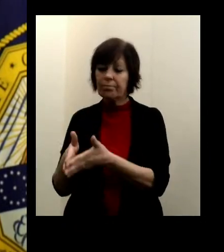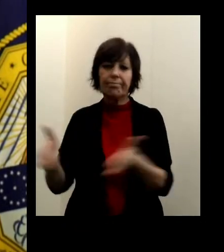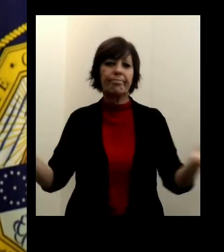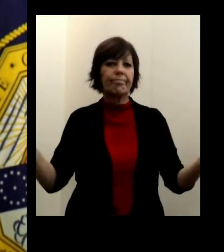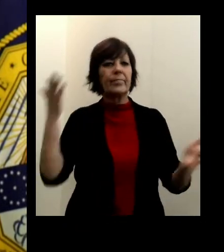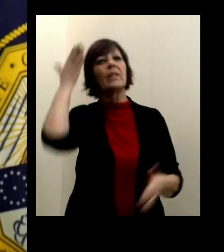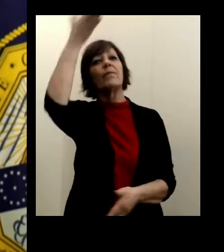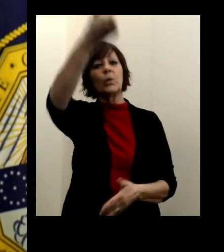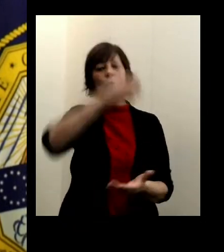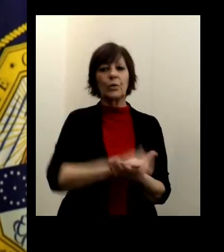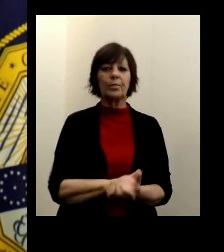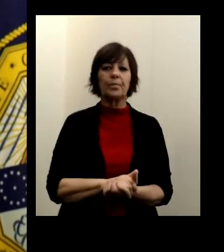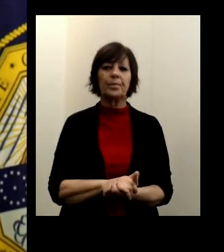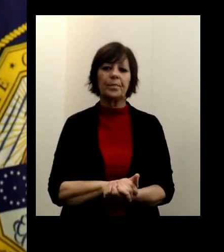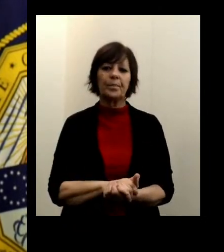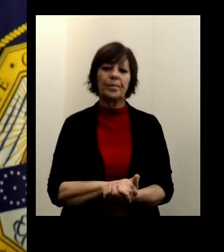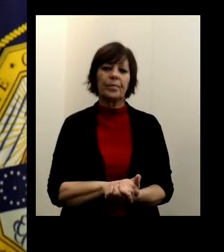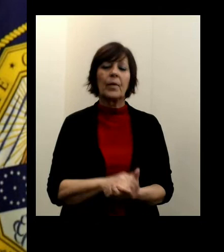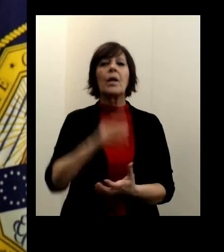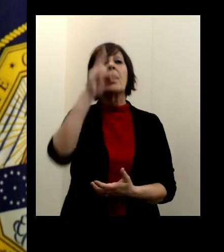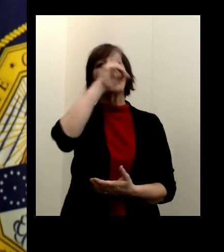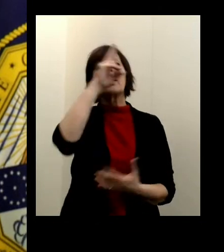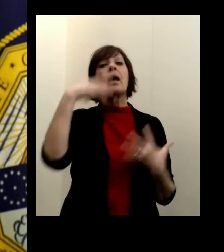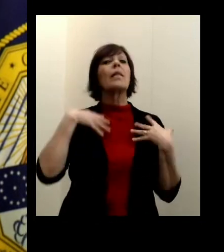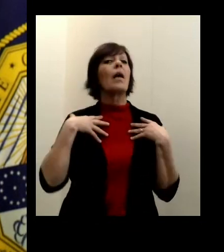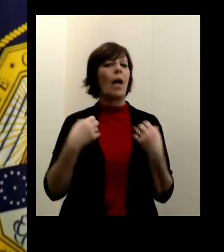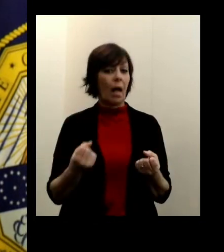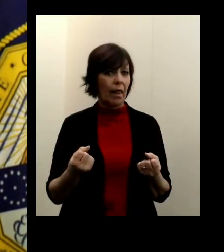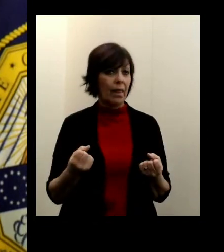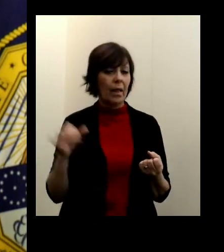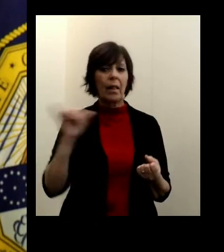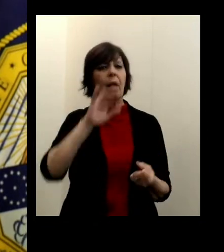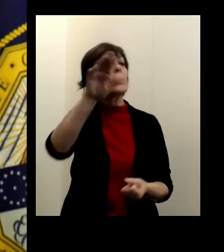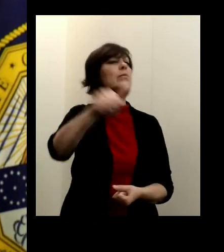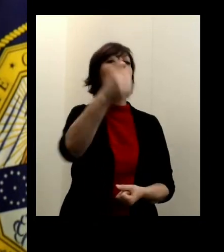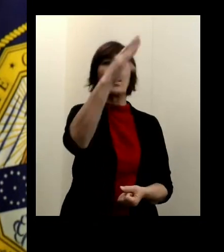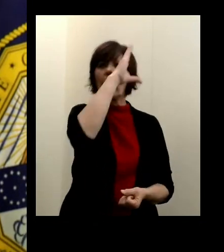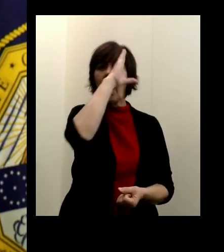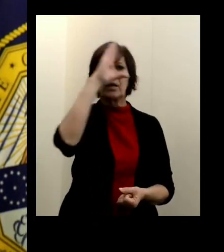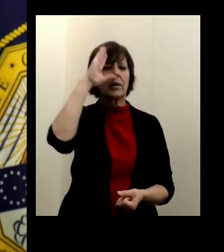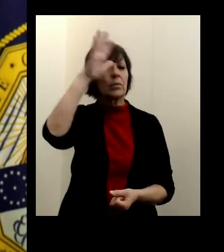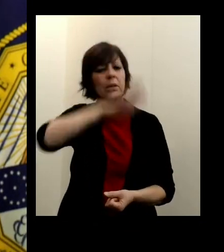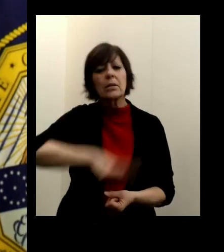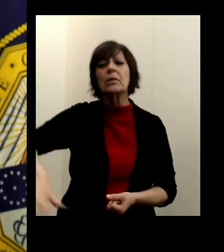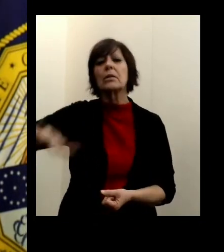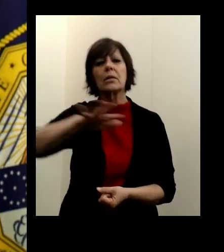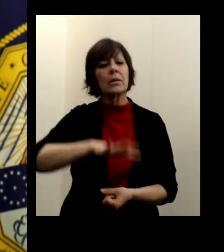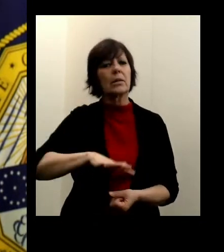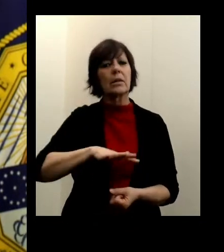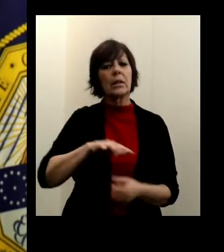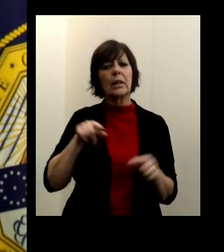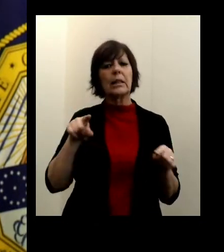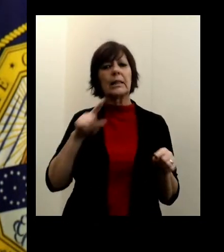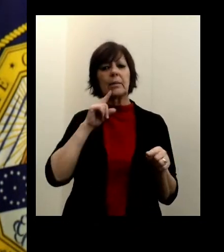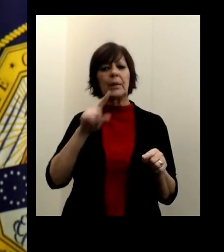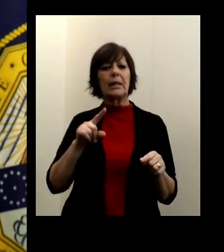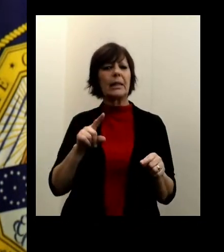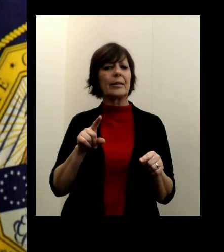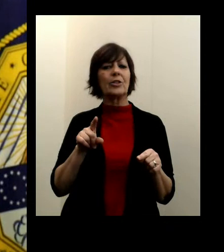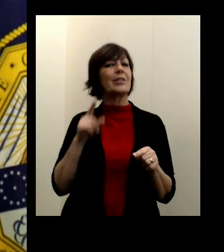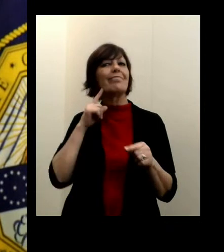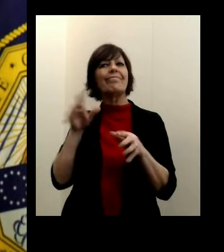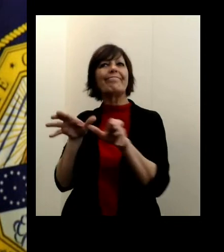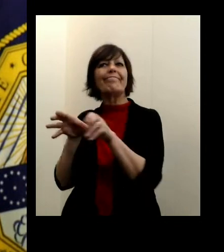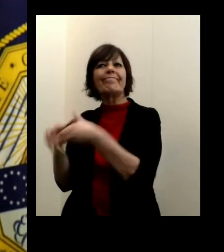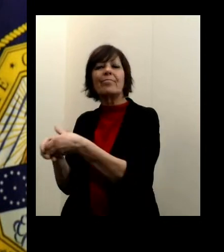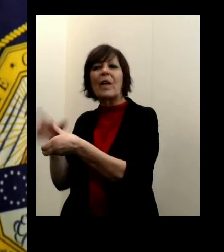future. Catholic Health has been, like all the other hospital systems that were identified for regions, as being hubs for